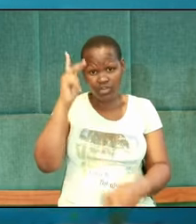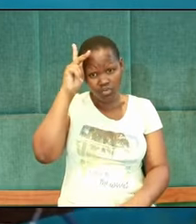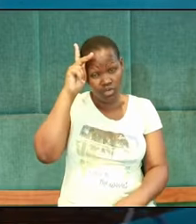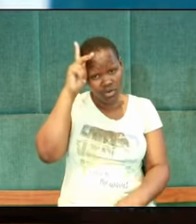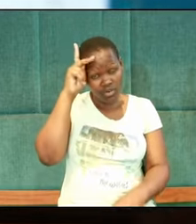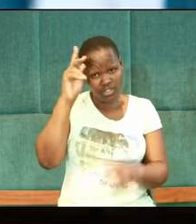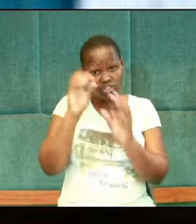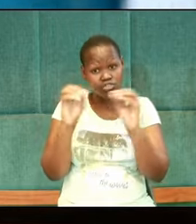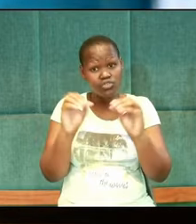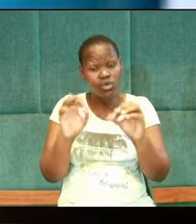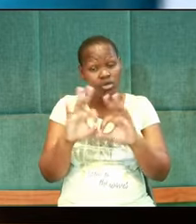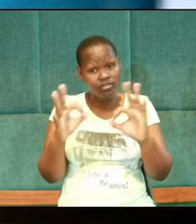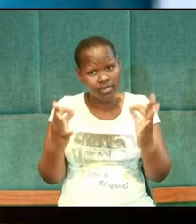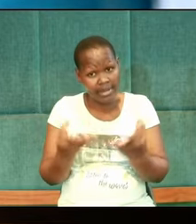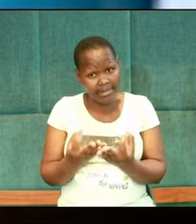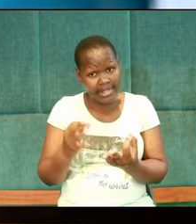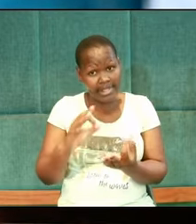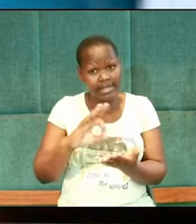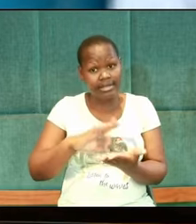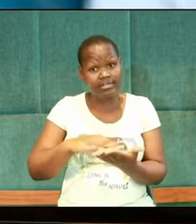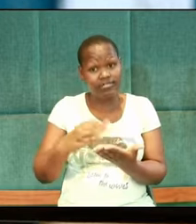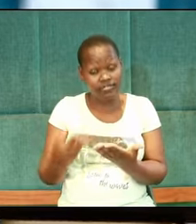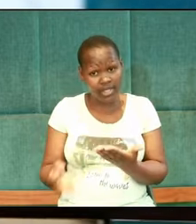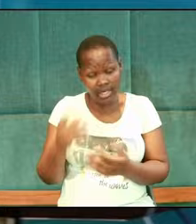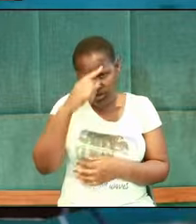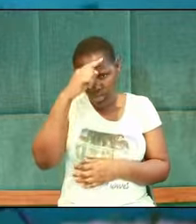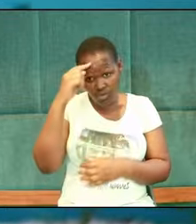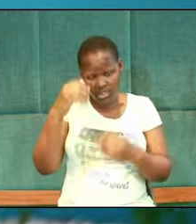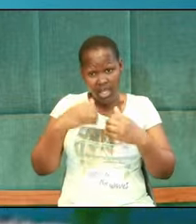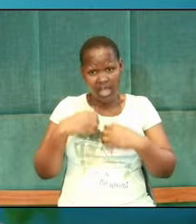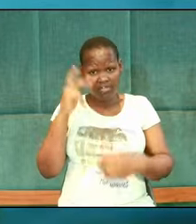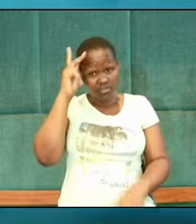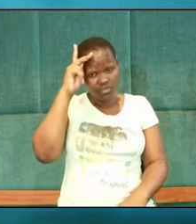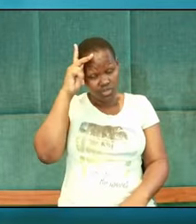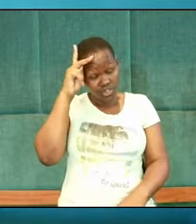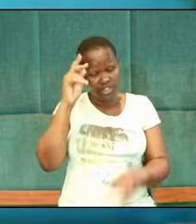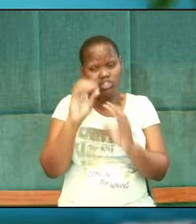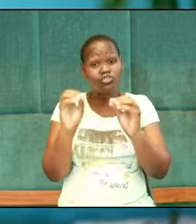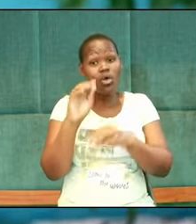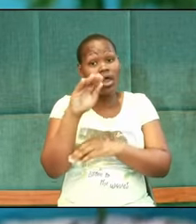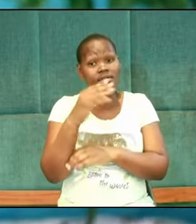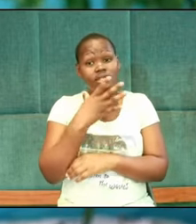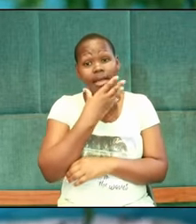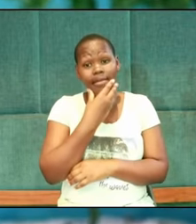Families collapse for lack of. You ask a man,